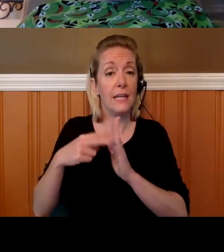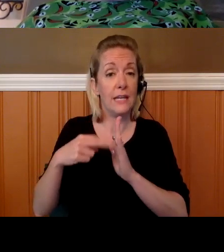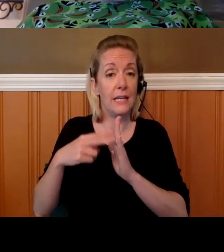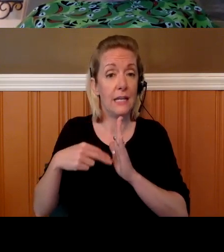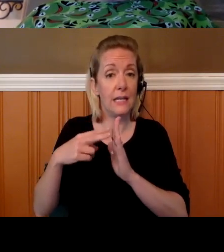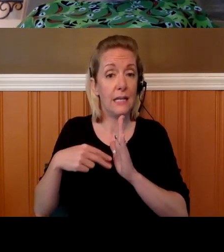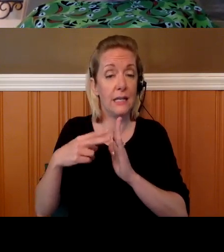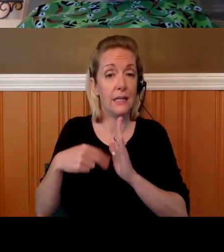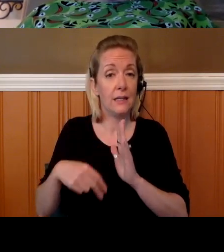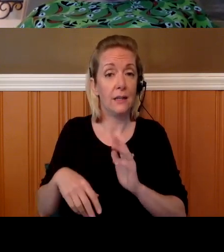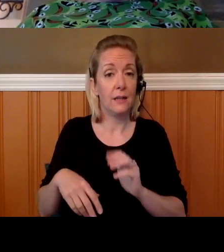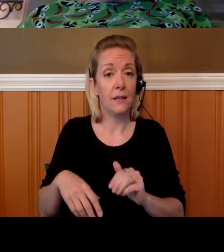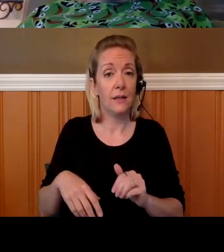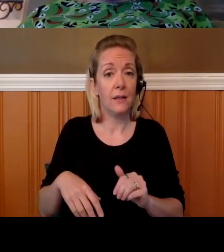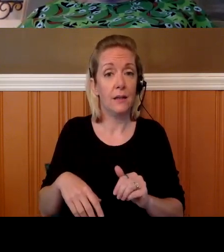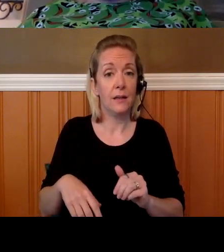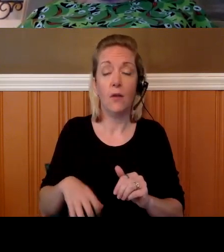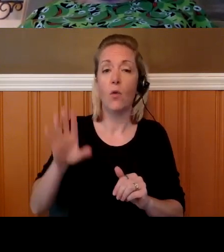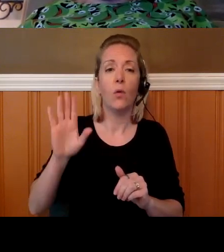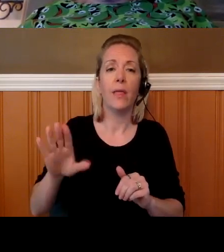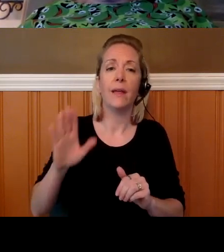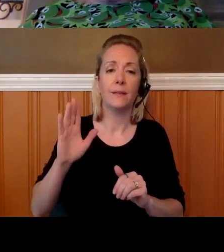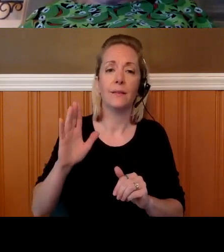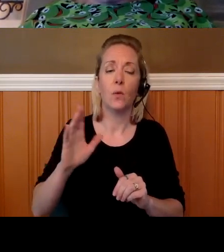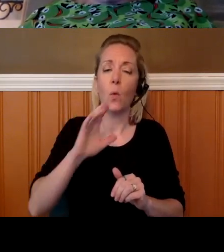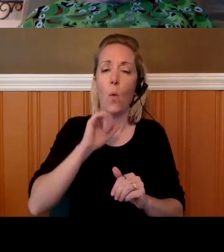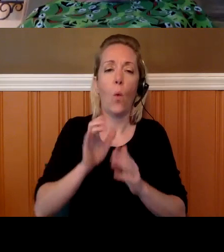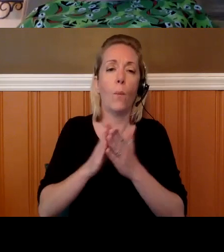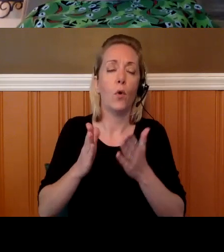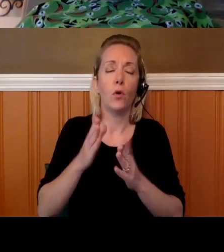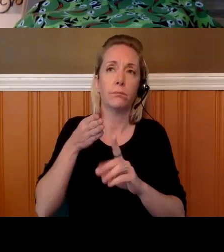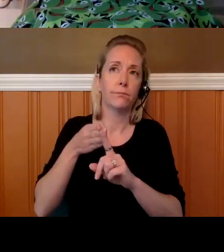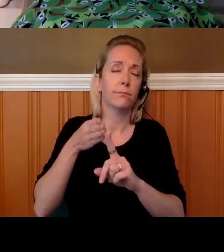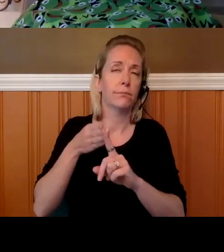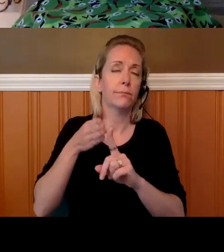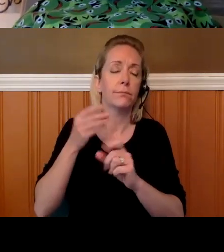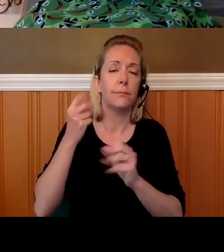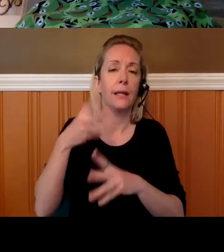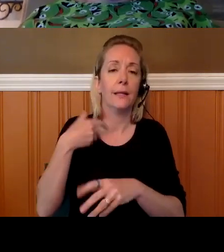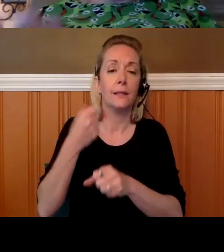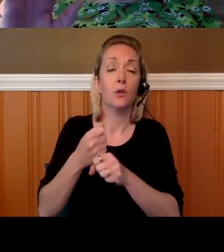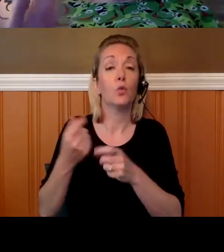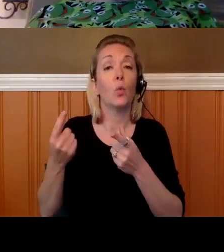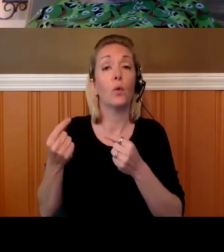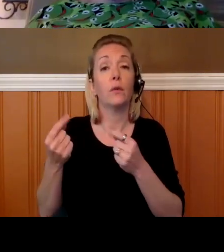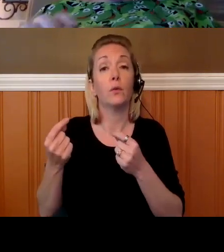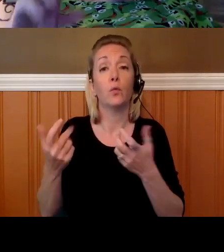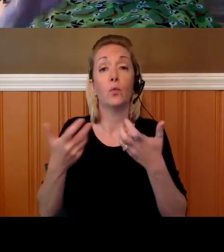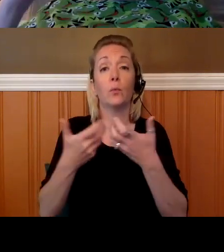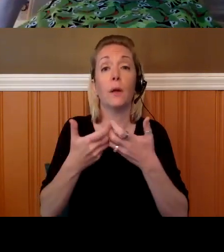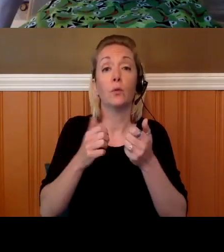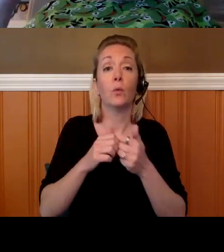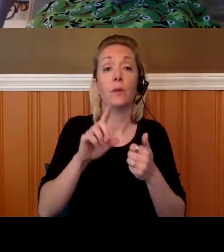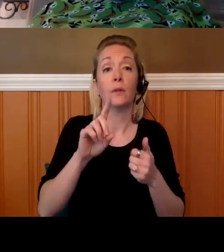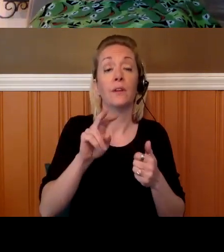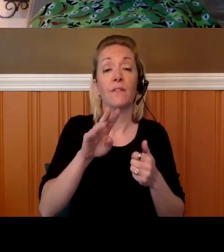where it's a book she's loved forever. And so what they've done is take the device and have her